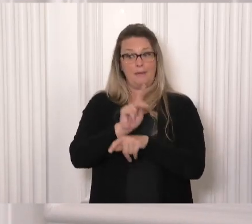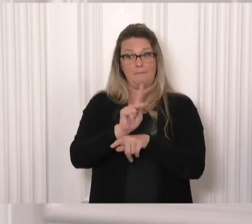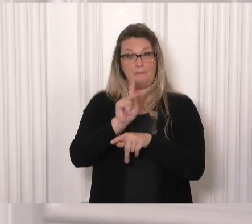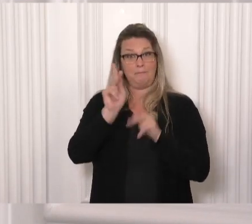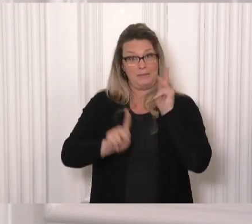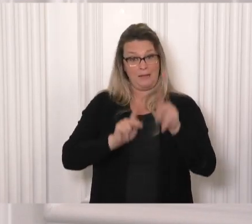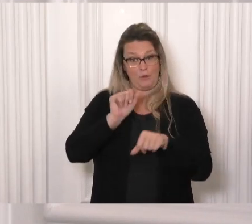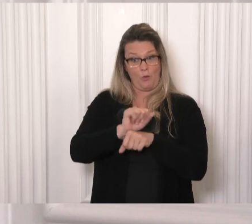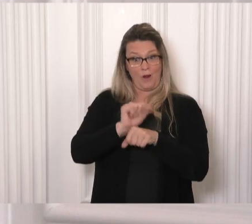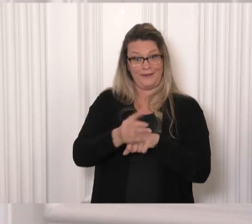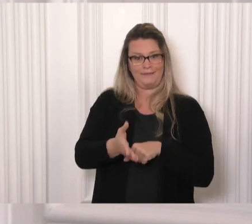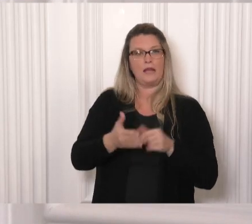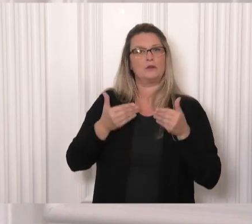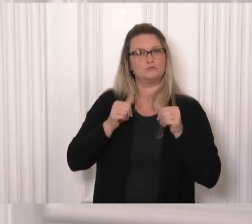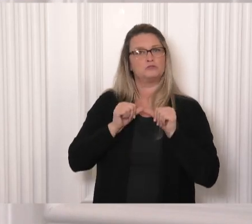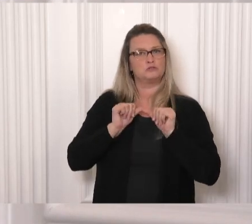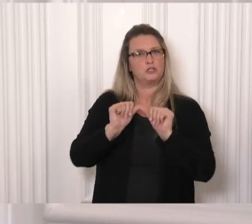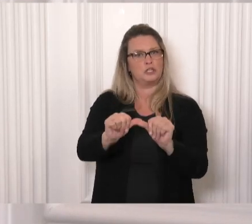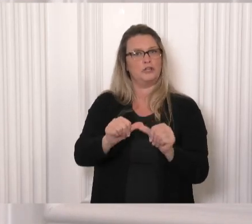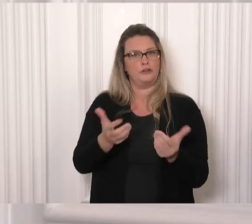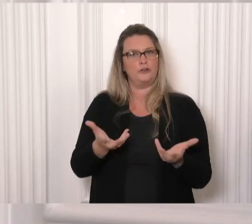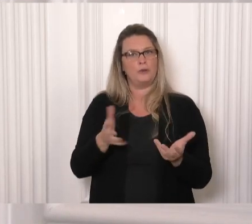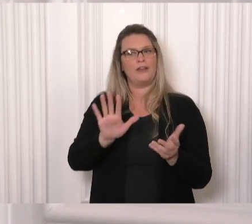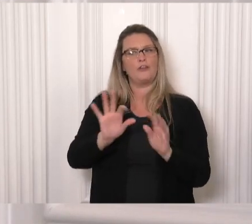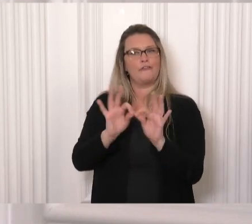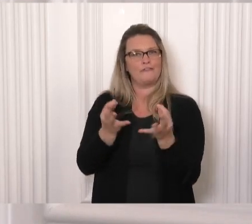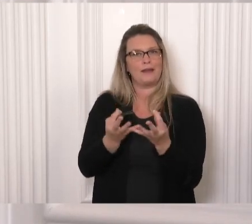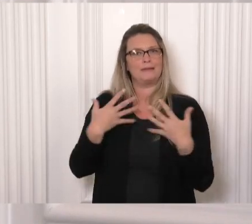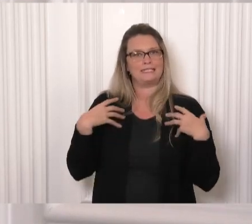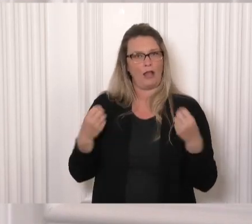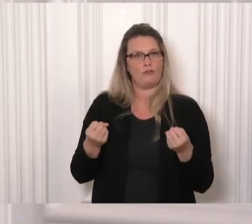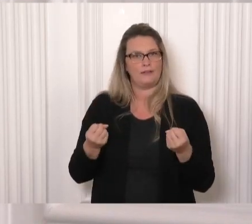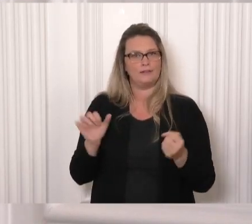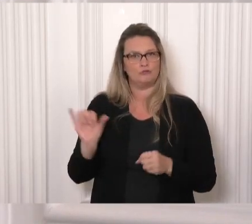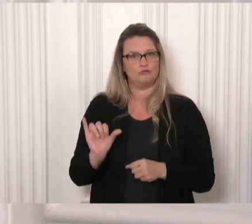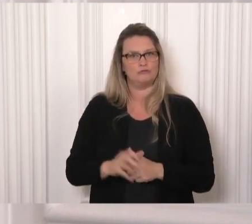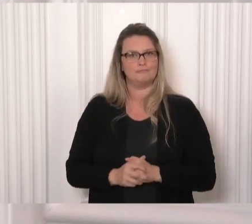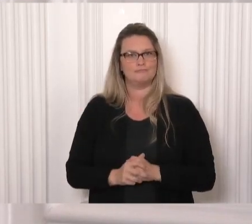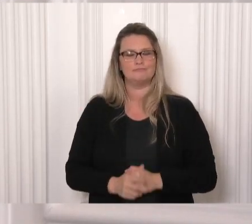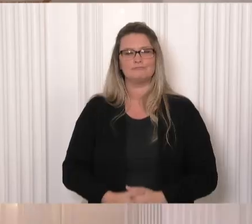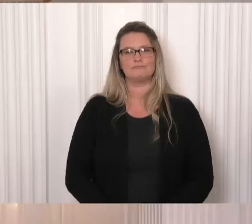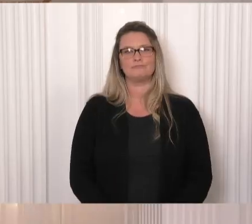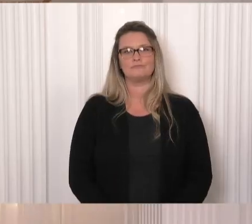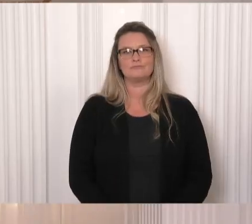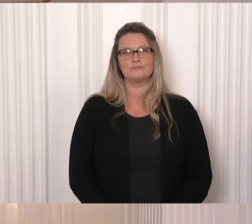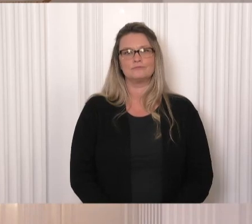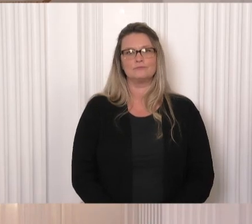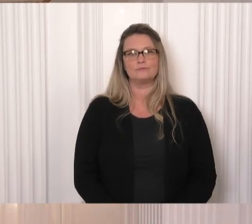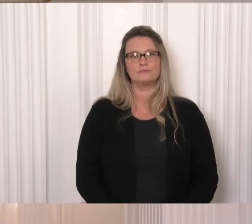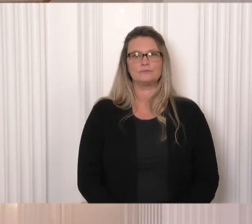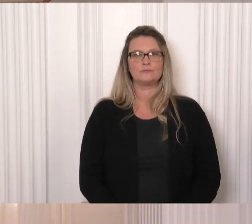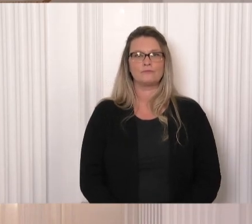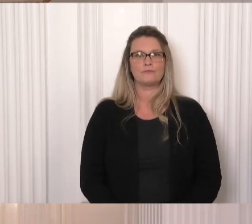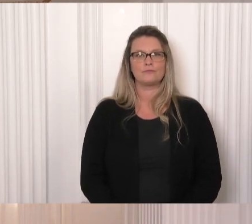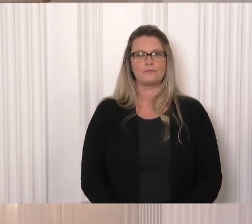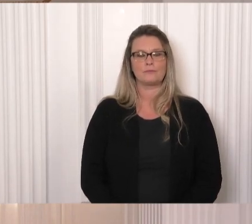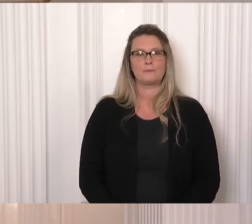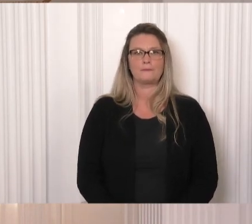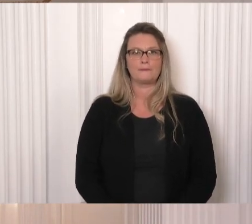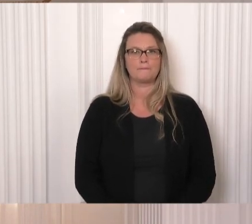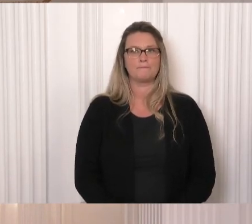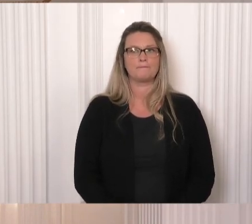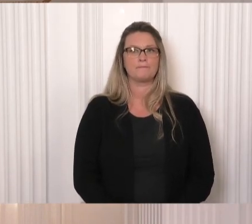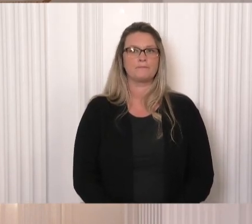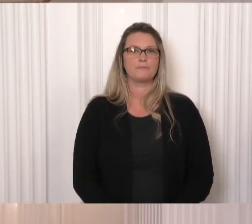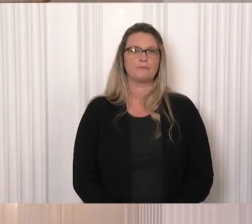employees of those essential services and their families healthy. Governor, can I say one thing? Sure. So I think, Brad, the other